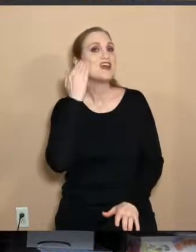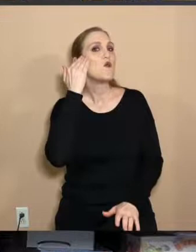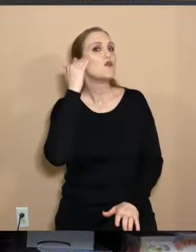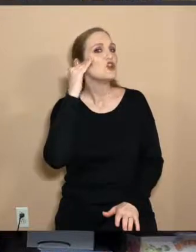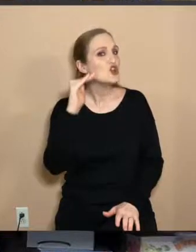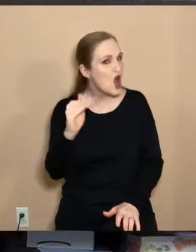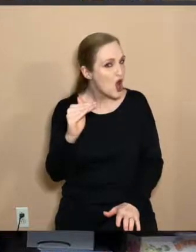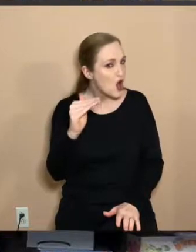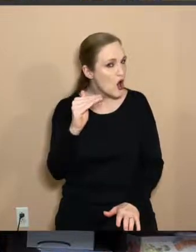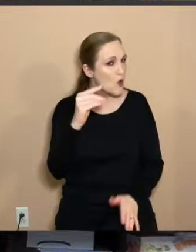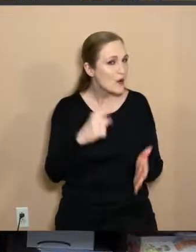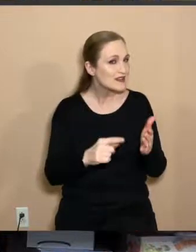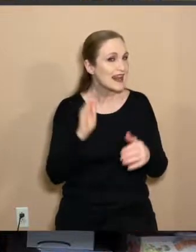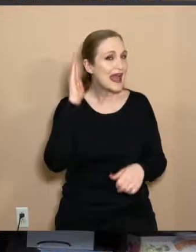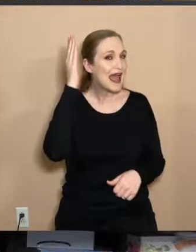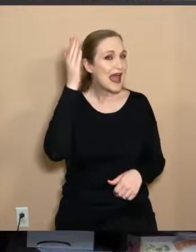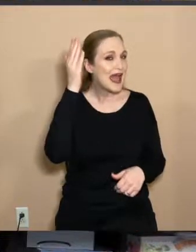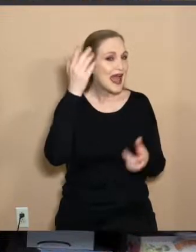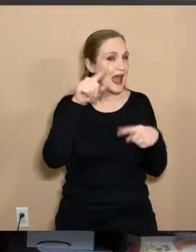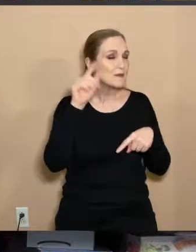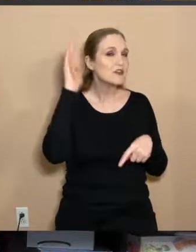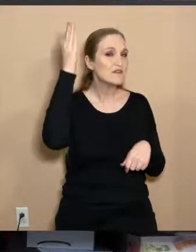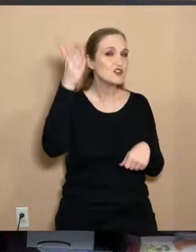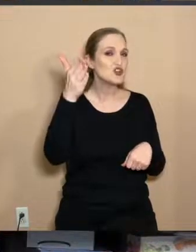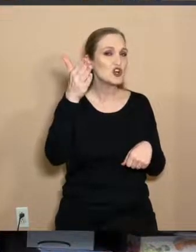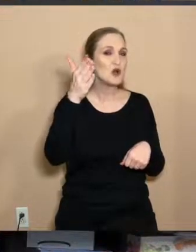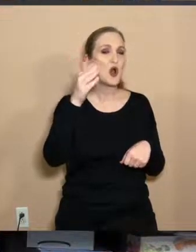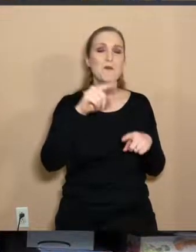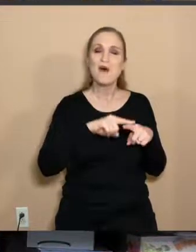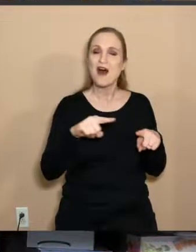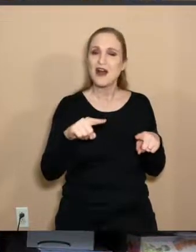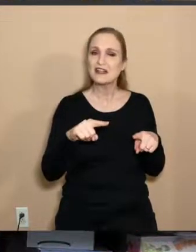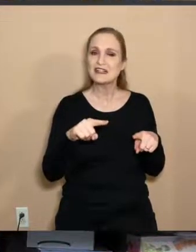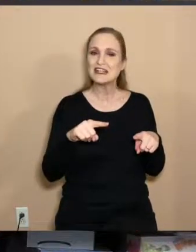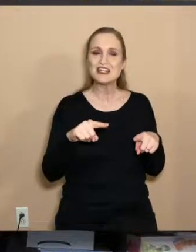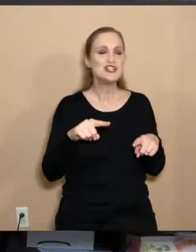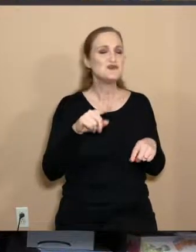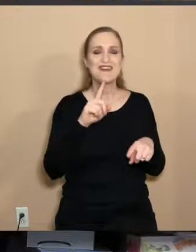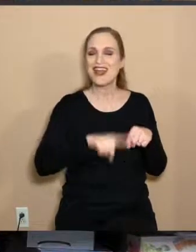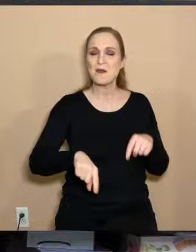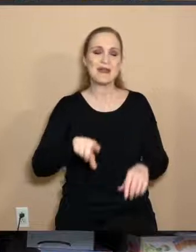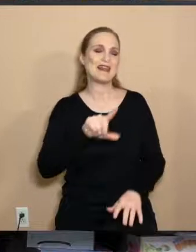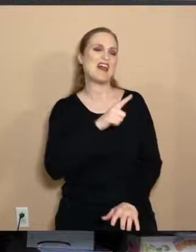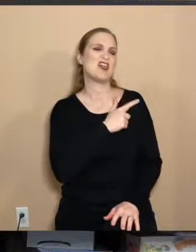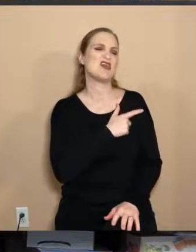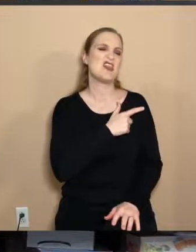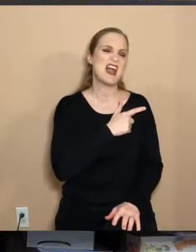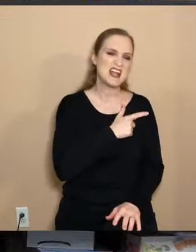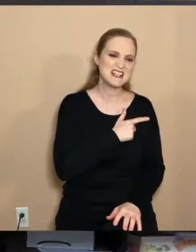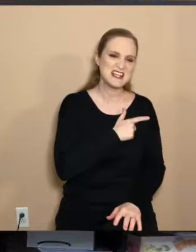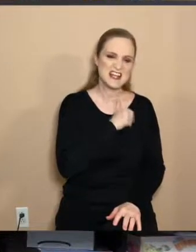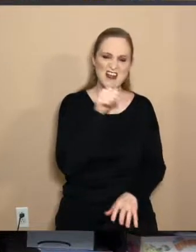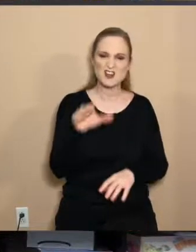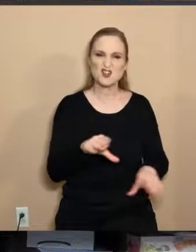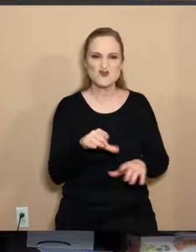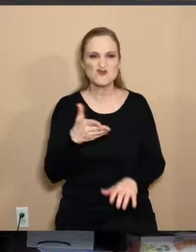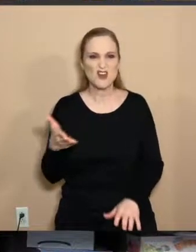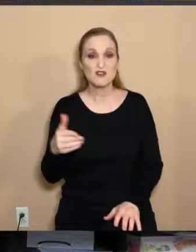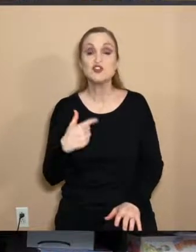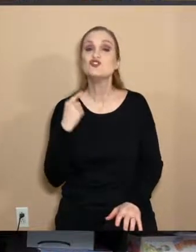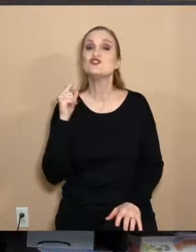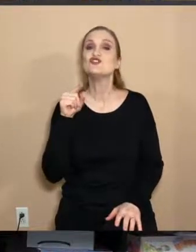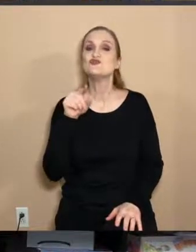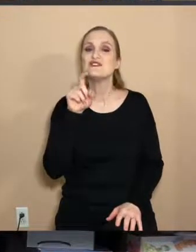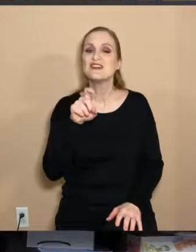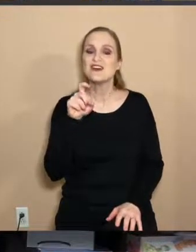know what's going to happen tomorrow, that cannot be an excuse for laziness, for inaction. We still have to